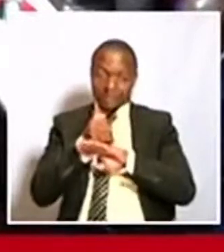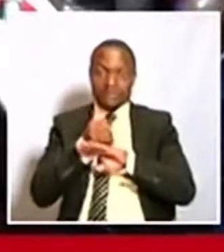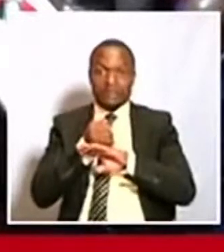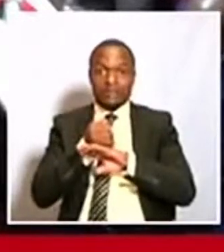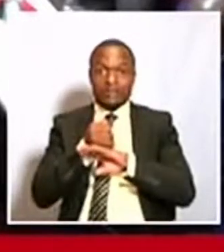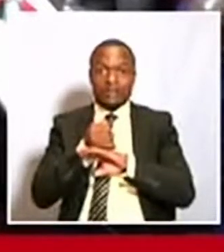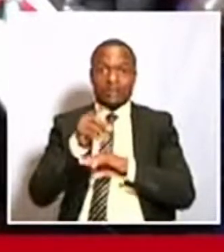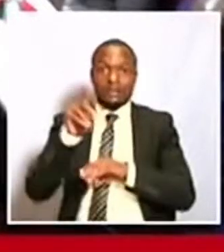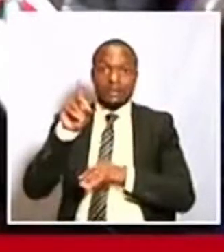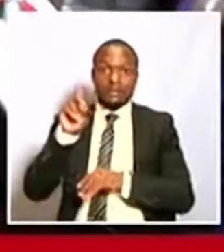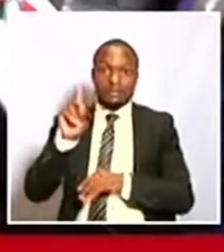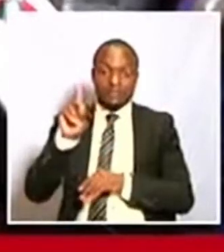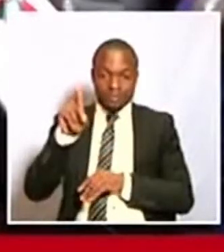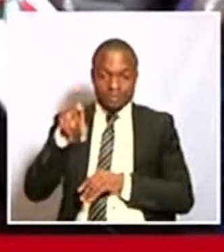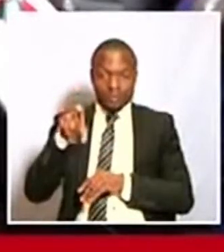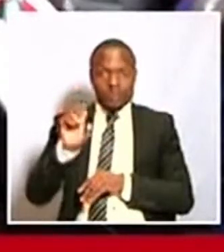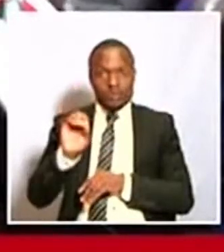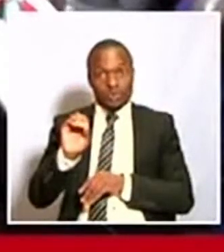come.